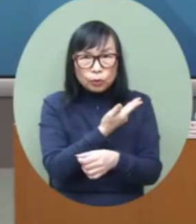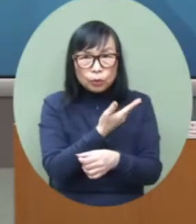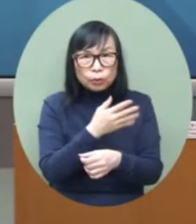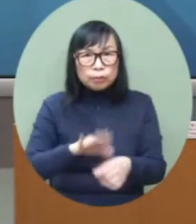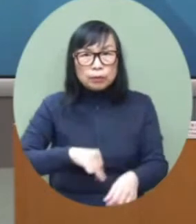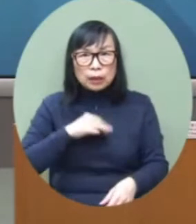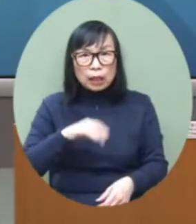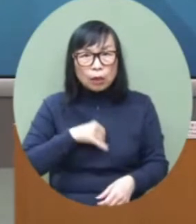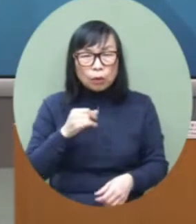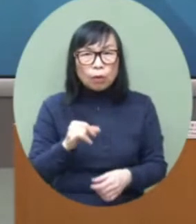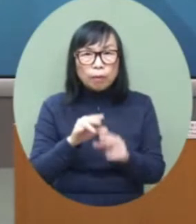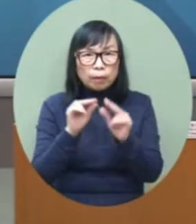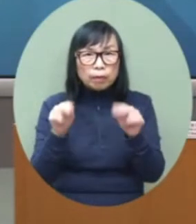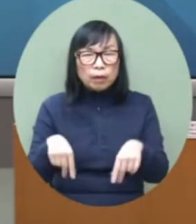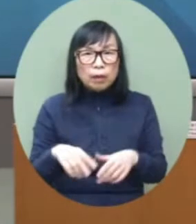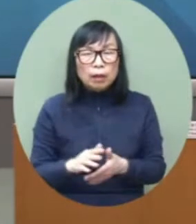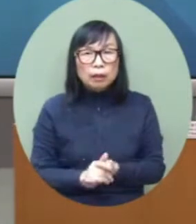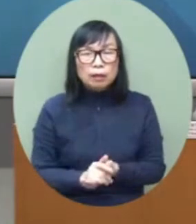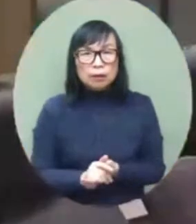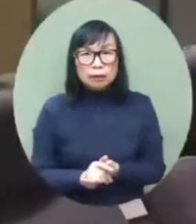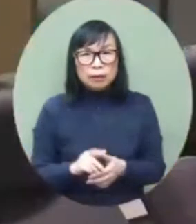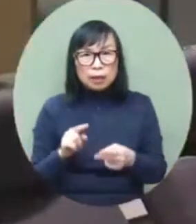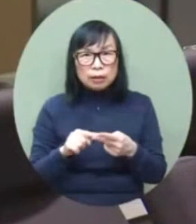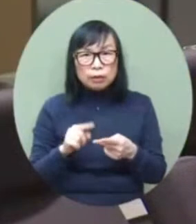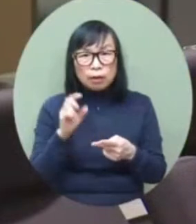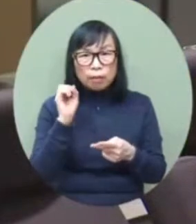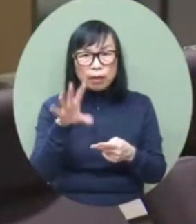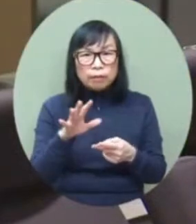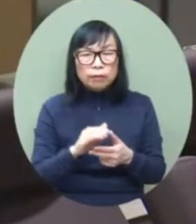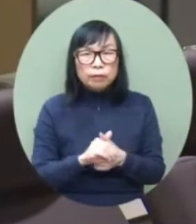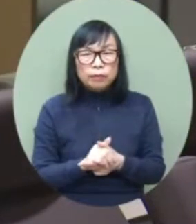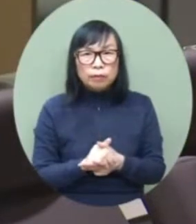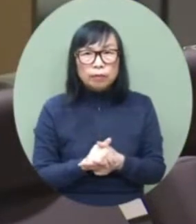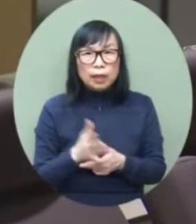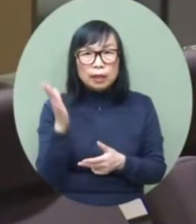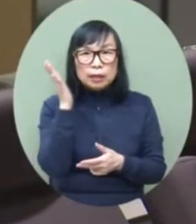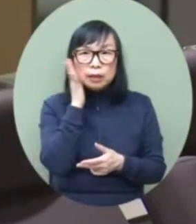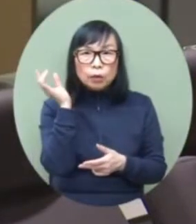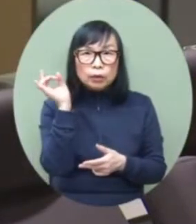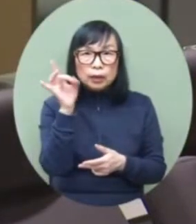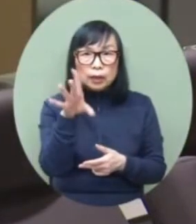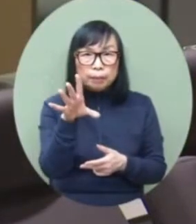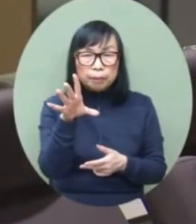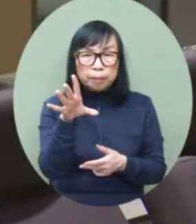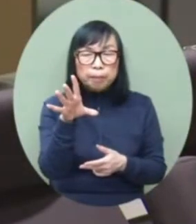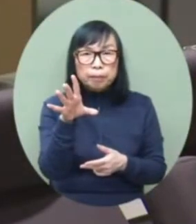you resolve the problem of shortage of staff?